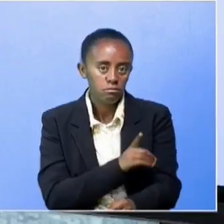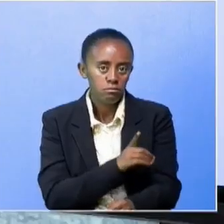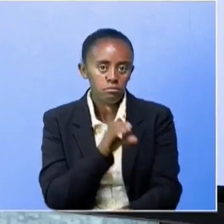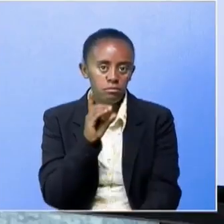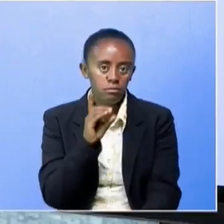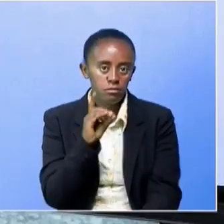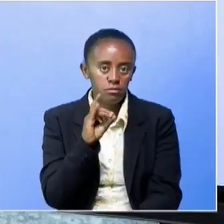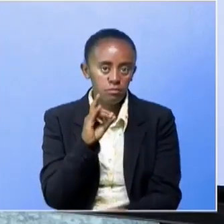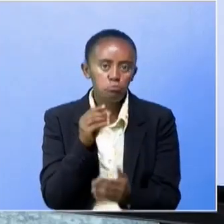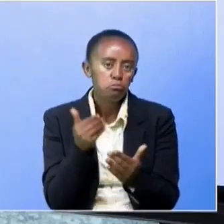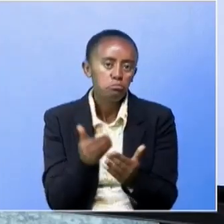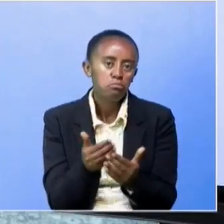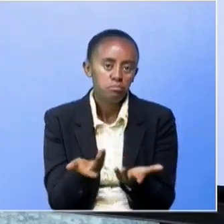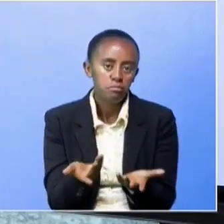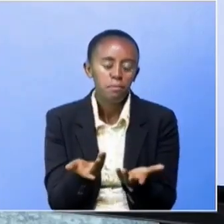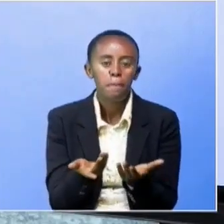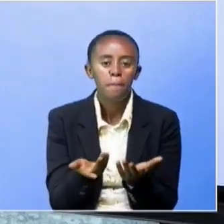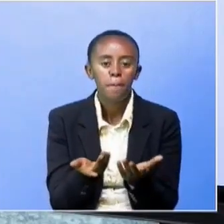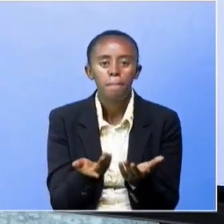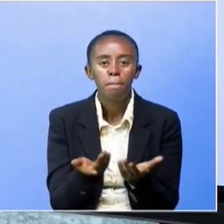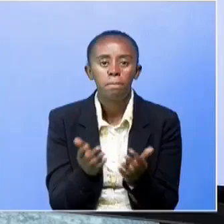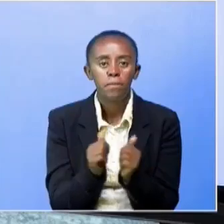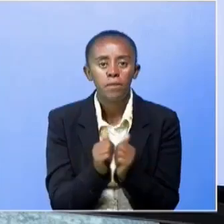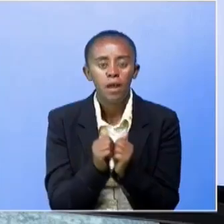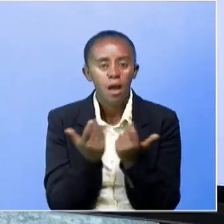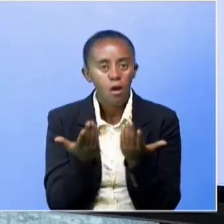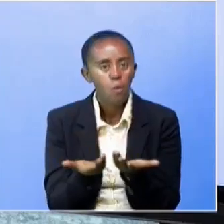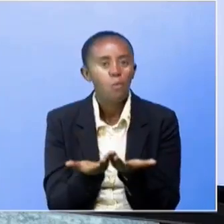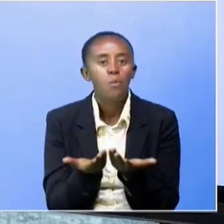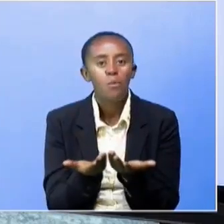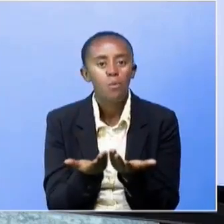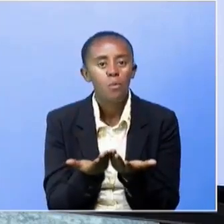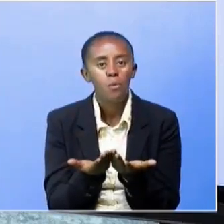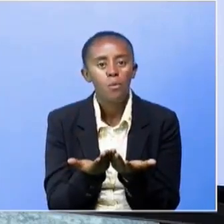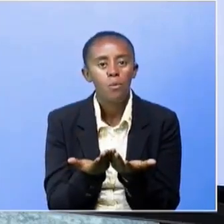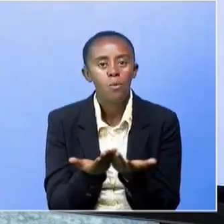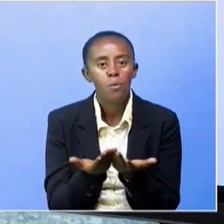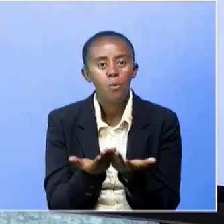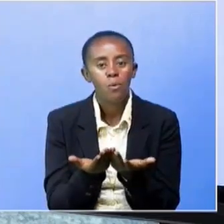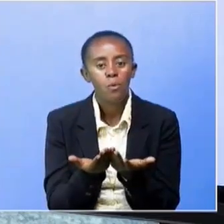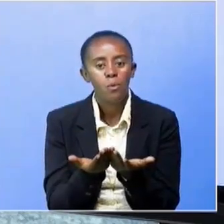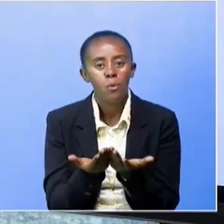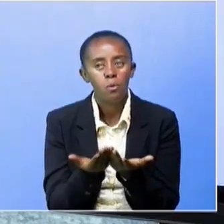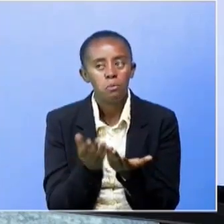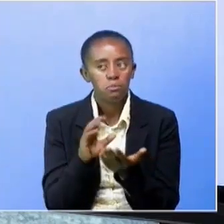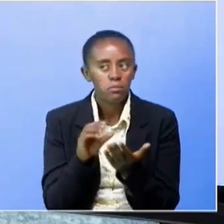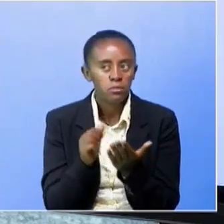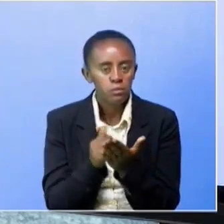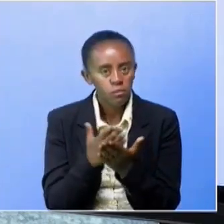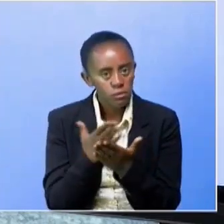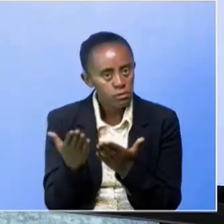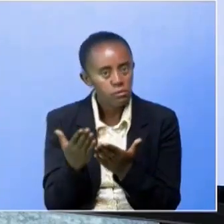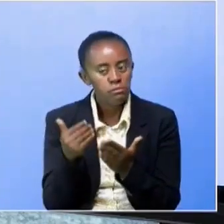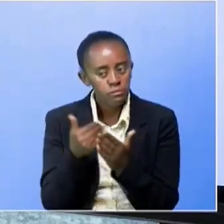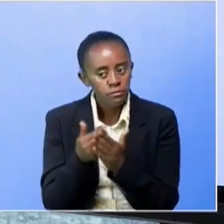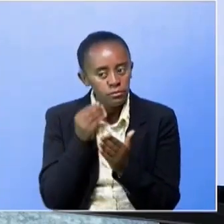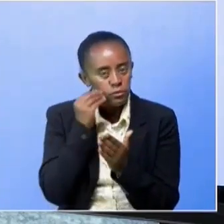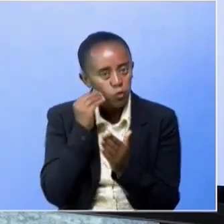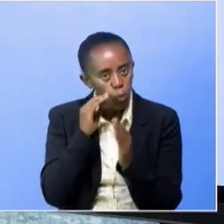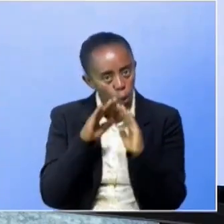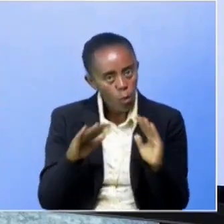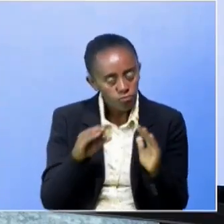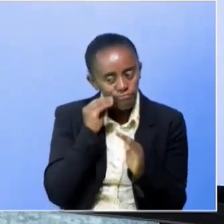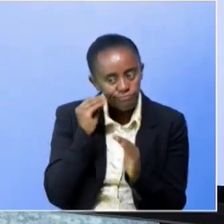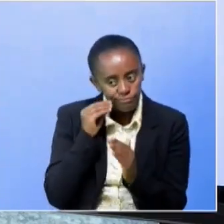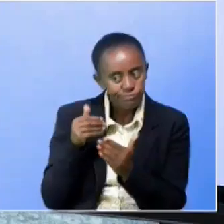Short distance. That is how we talk when we're talking about something that is near our home. If